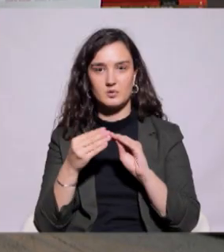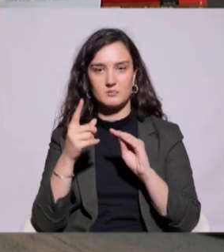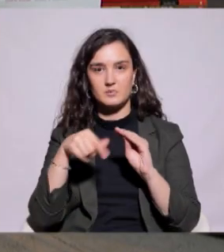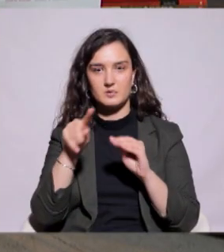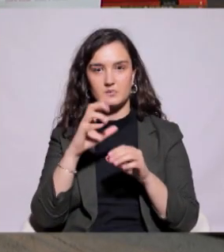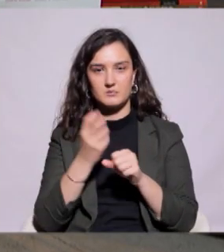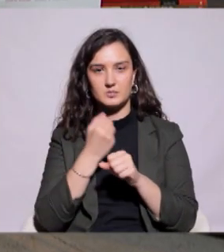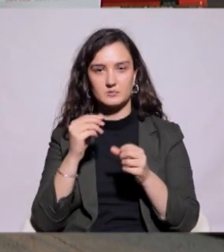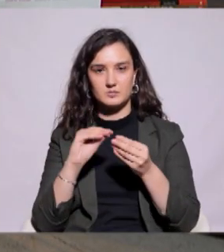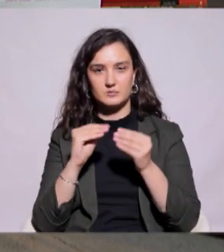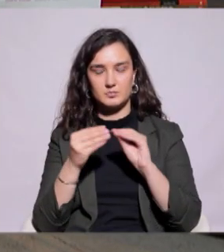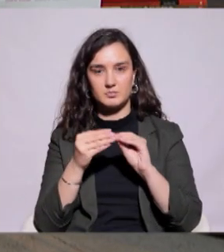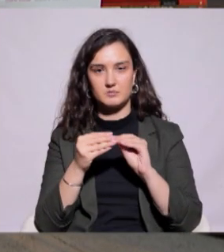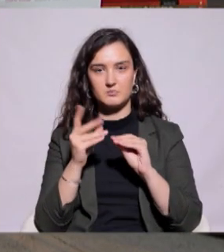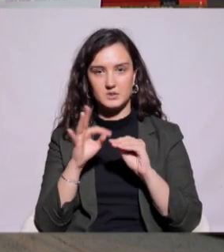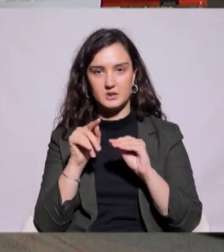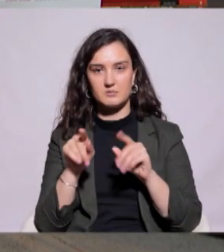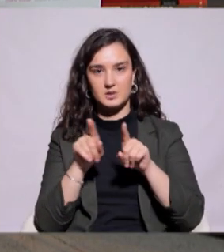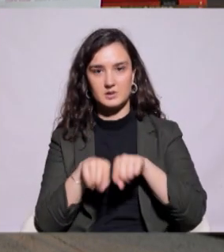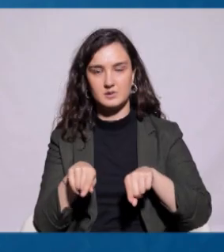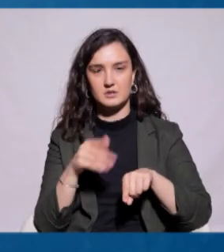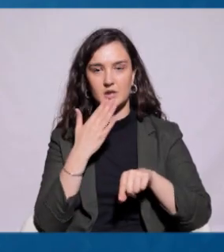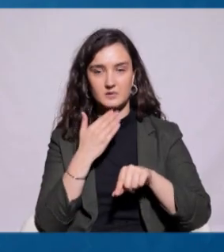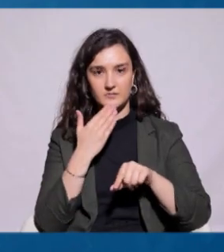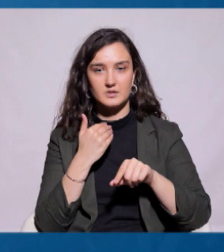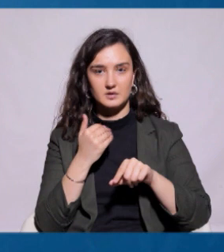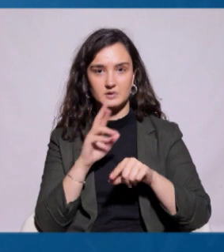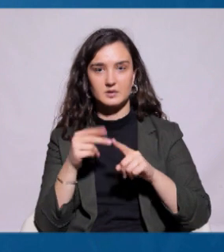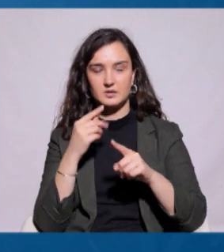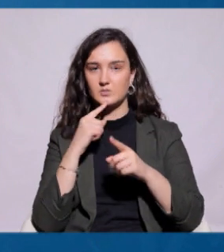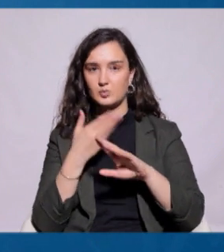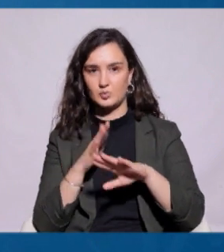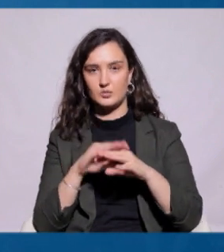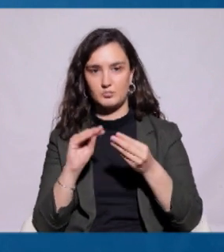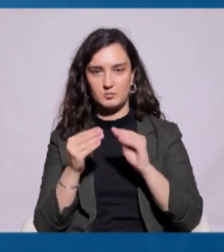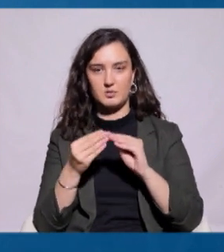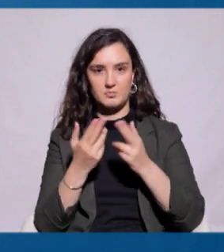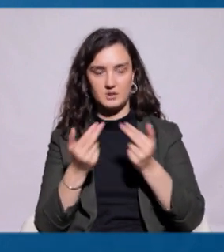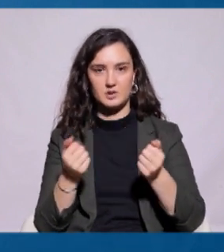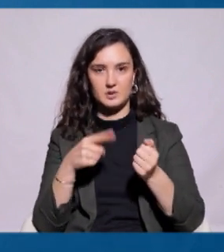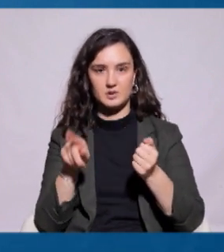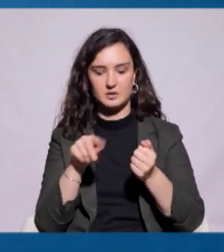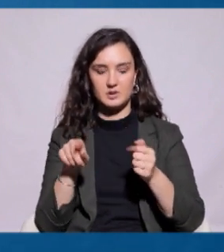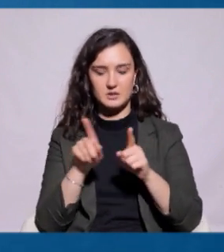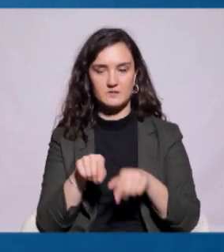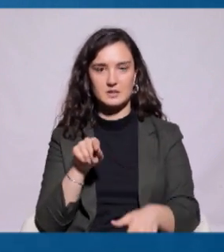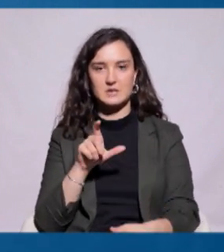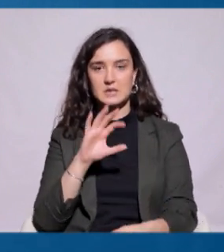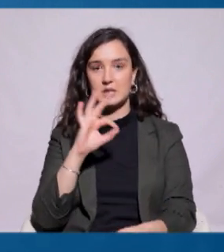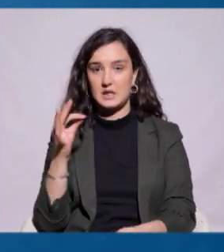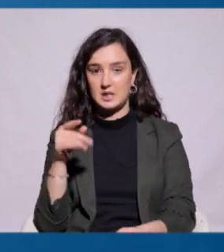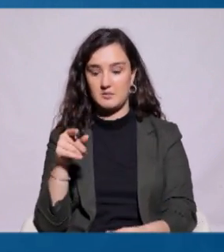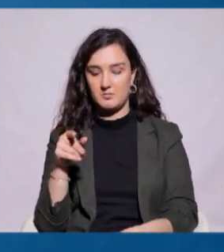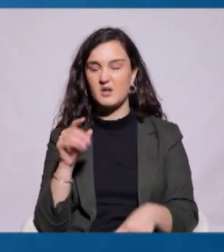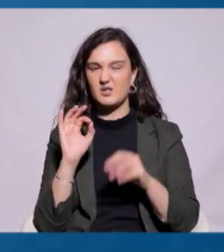they find solutions to, but also simple and difficult problems as well. Therefore, this sentence